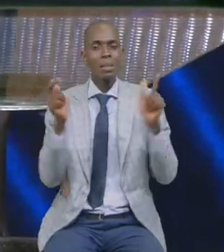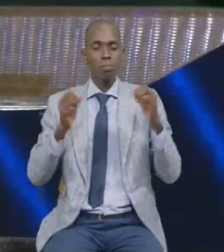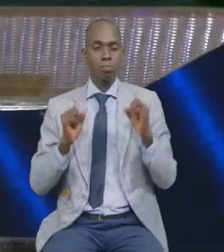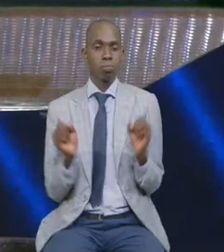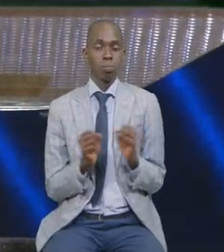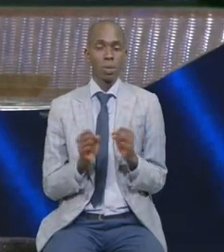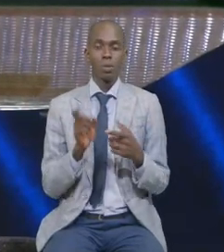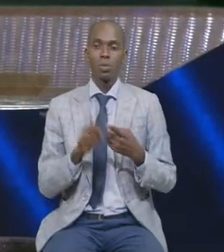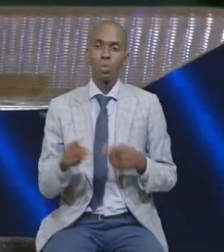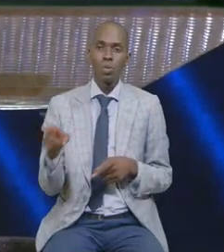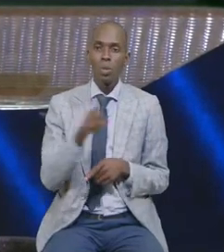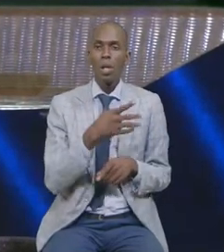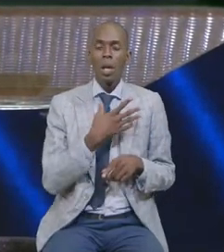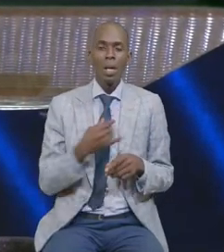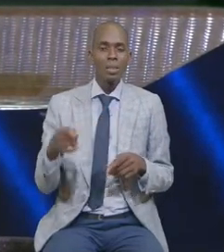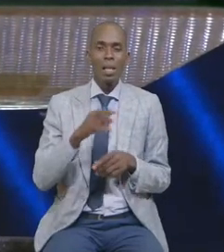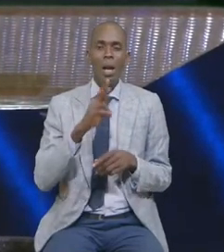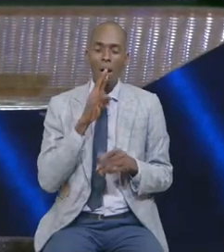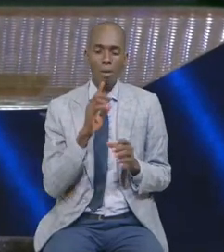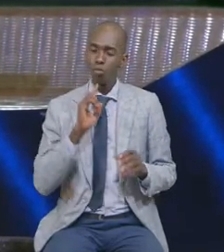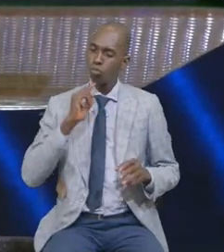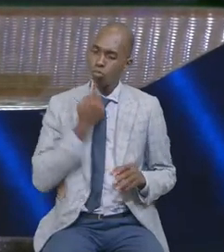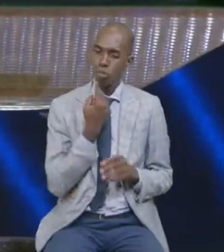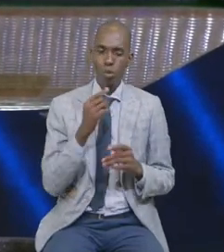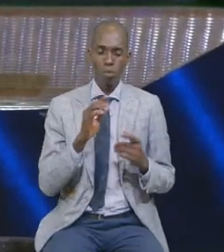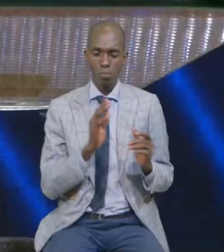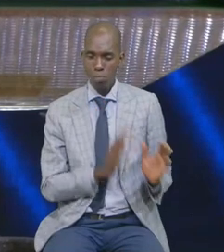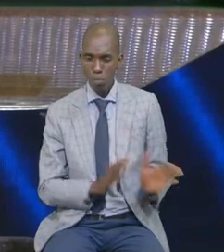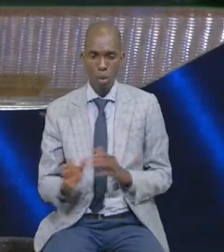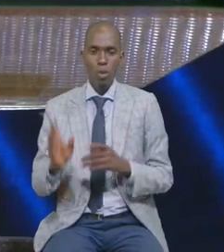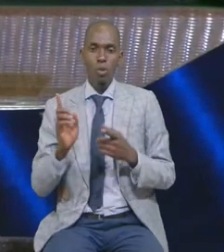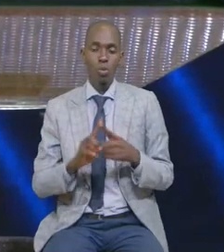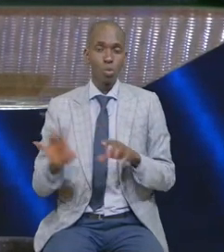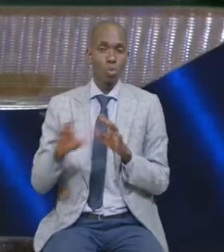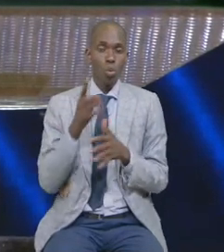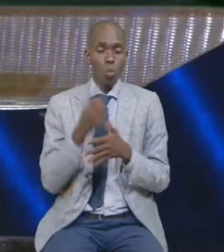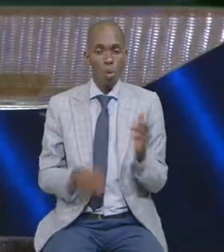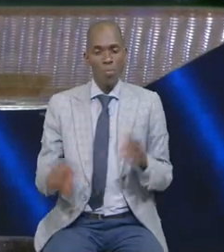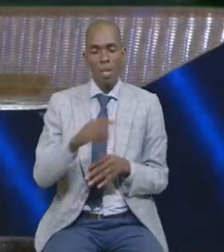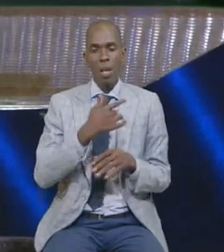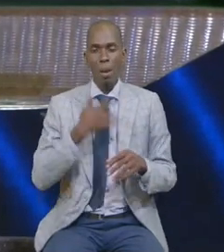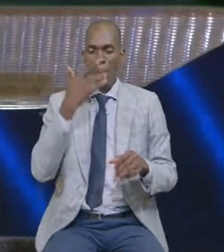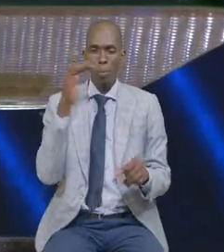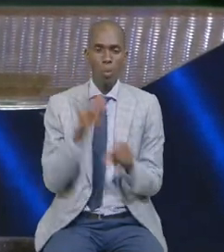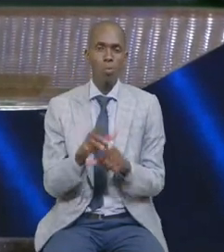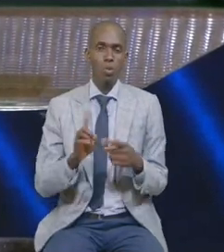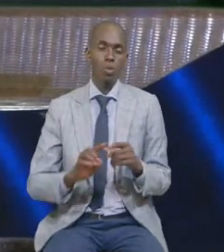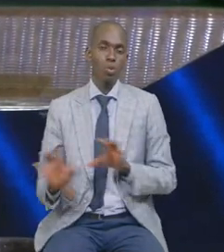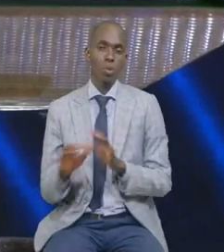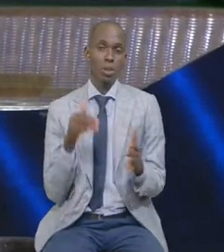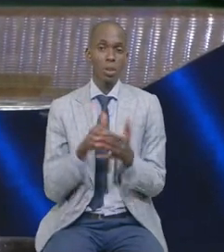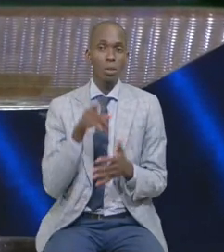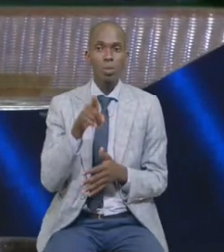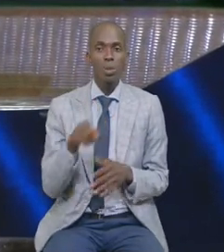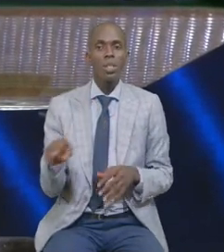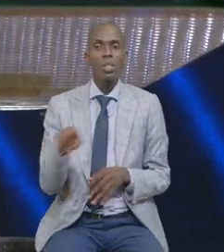really mean to carry out what they have uttered that they're going to carry out. They want you to